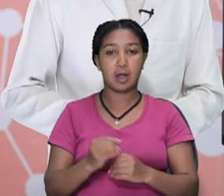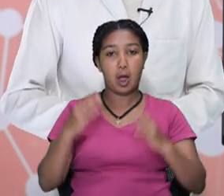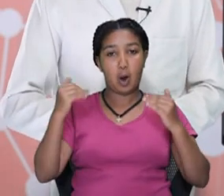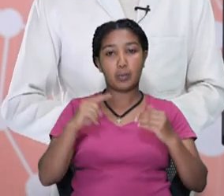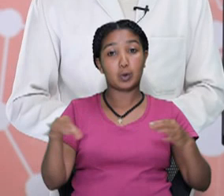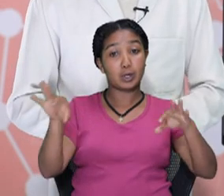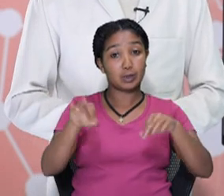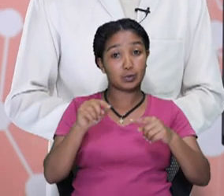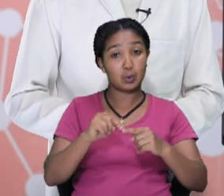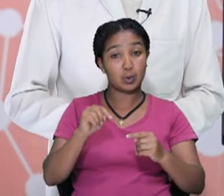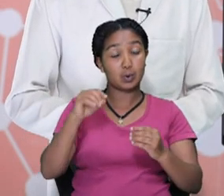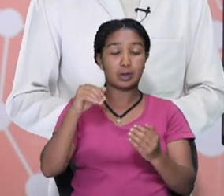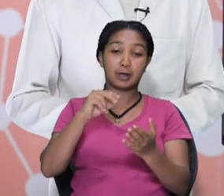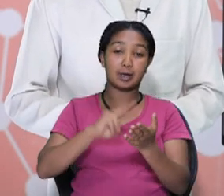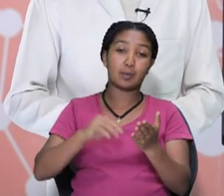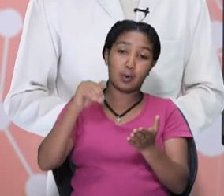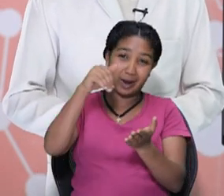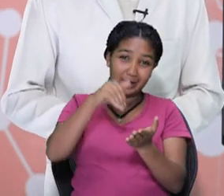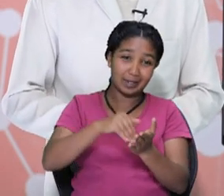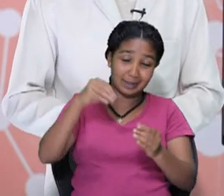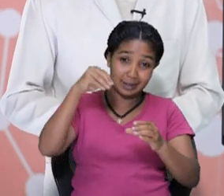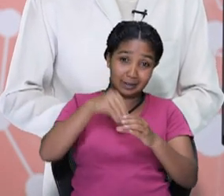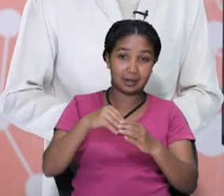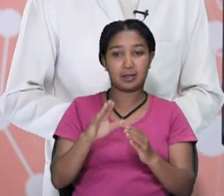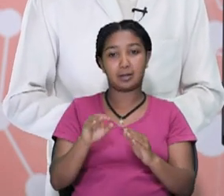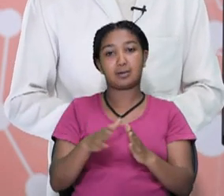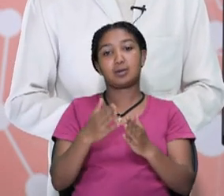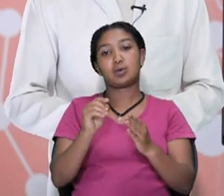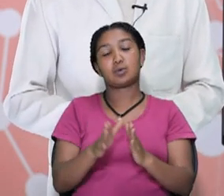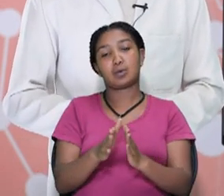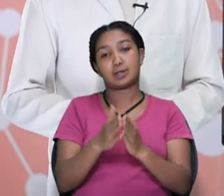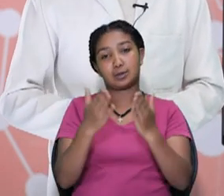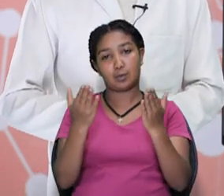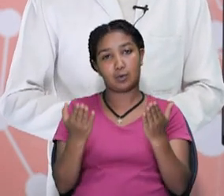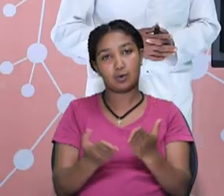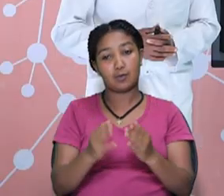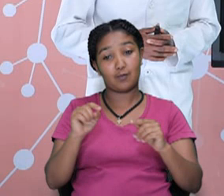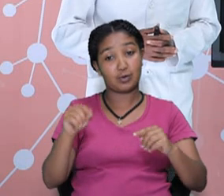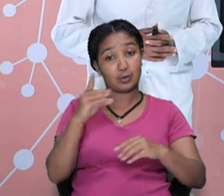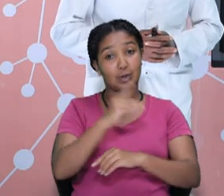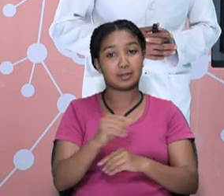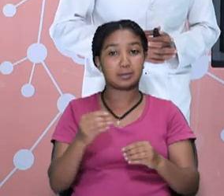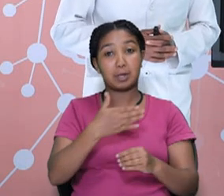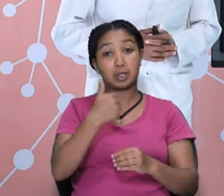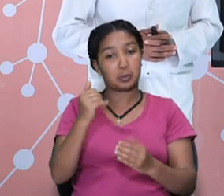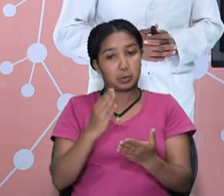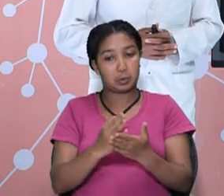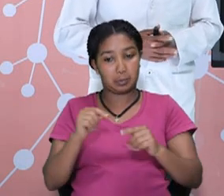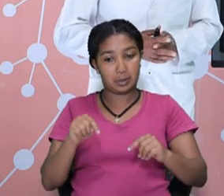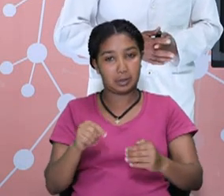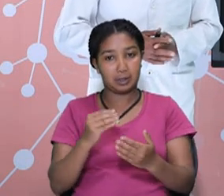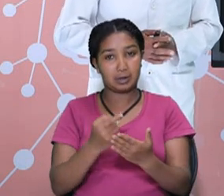I hope you need to read again more in detail your textbook. For 2 days, it's better to stop